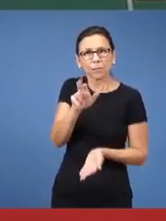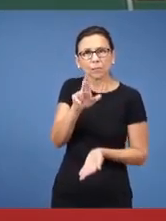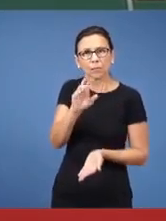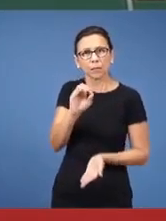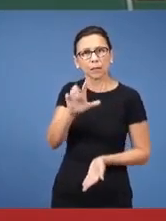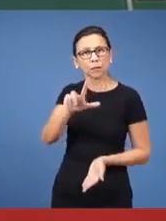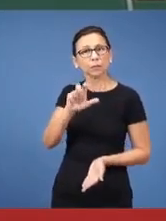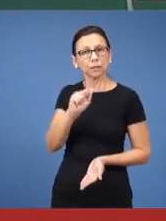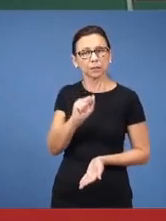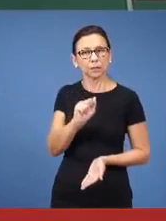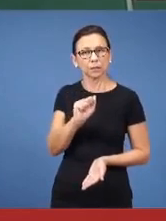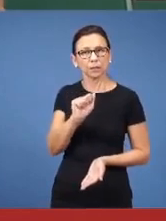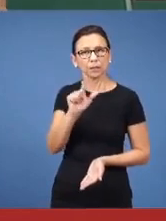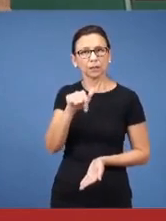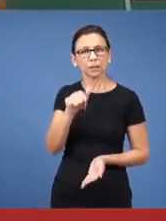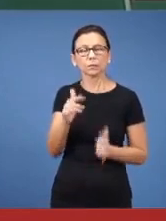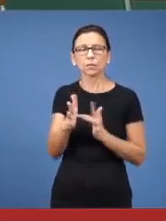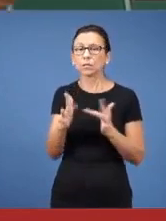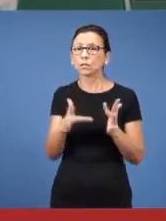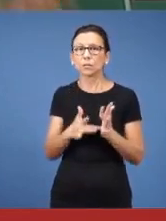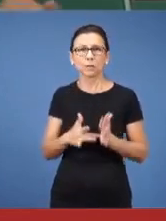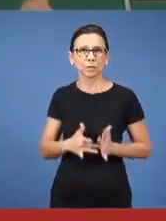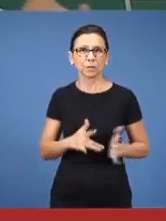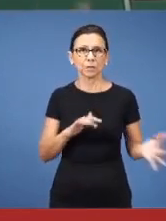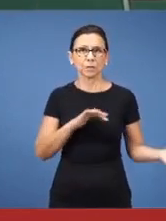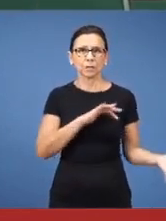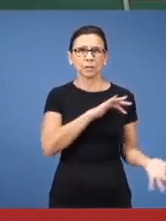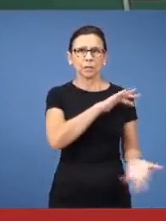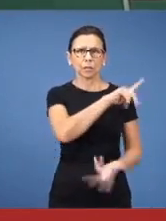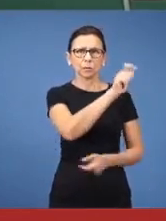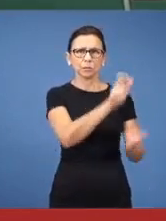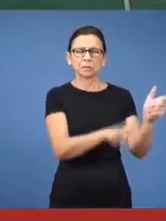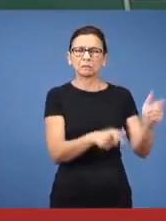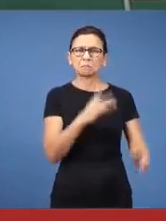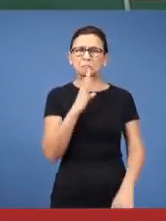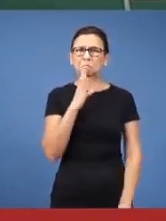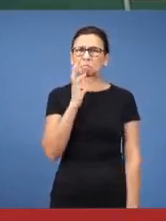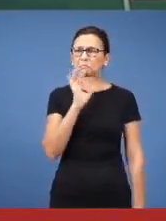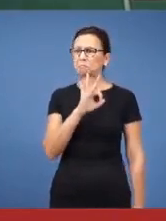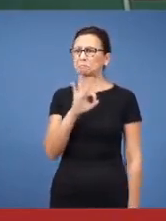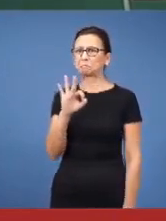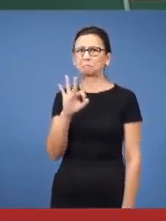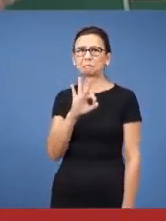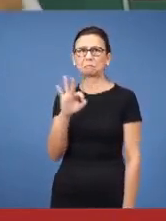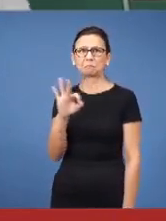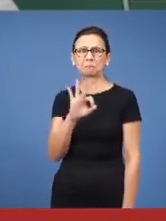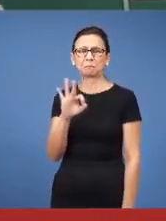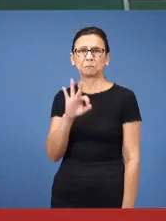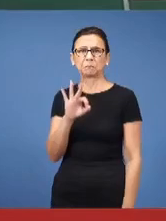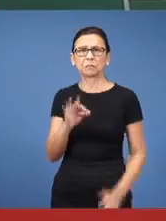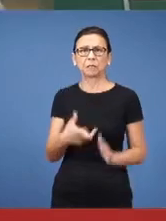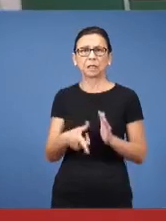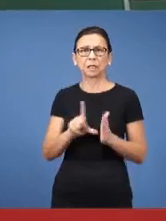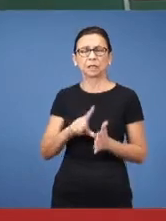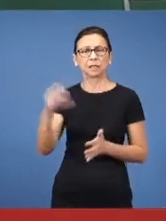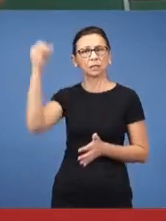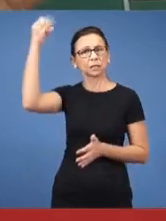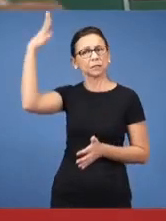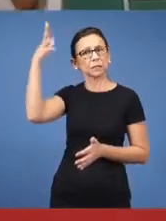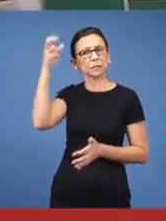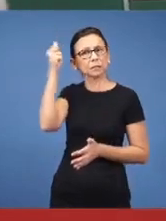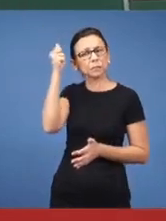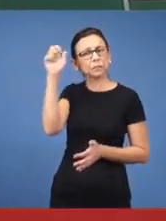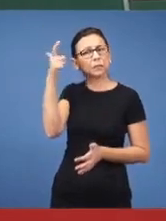The stone that was found here, the treasure, is Jesus. The world didn't know it because the word